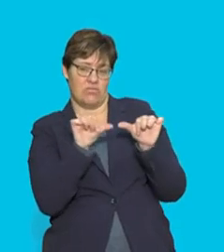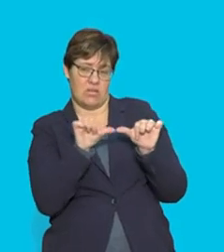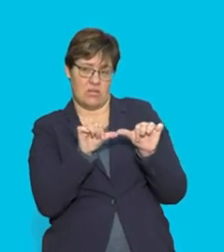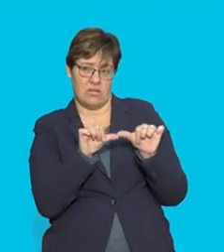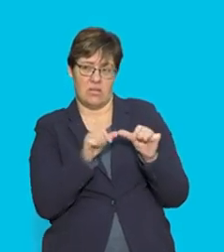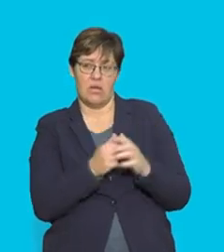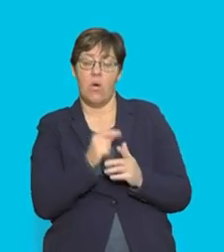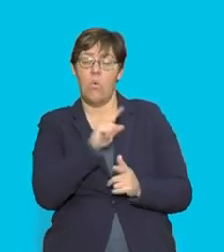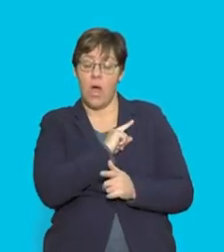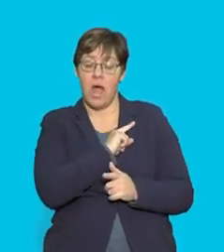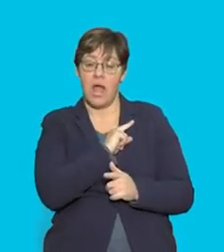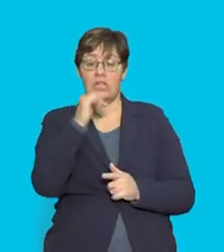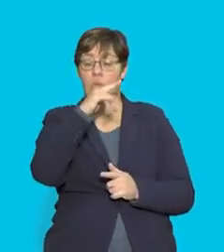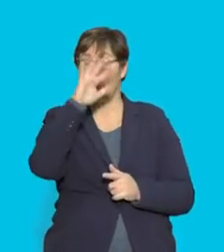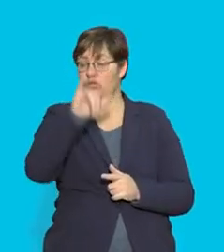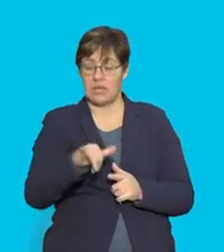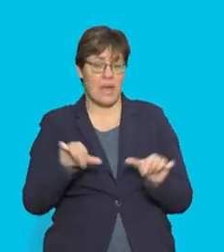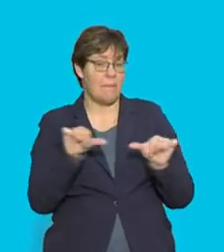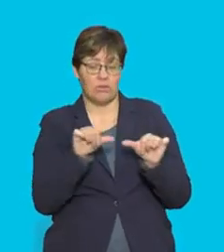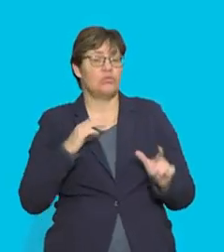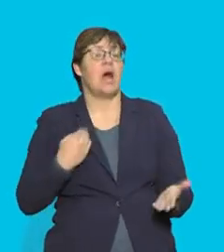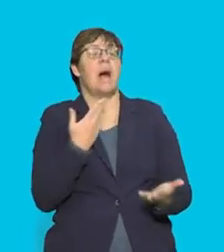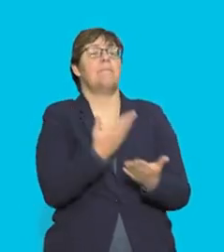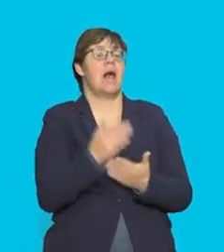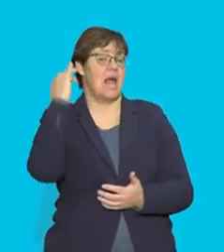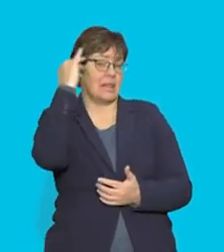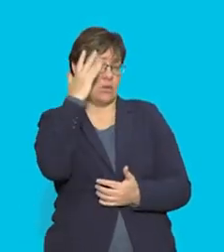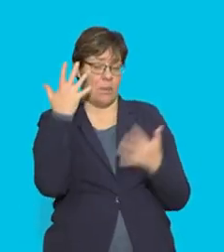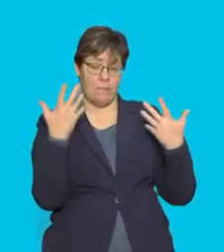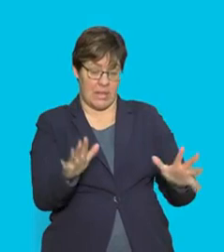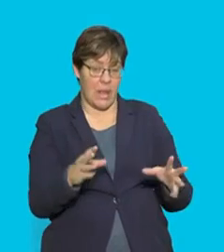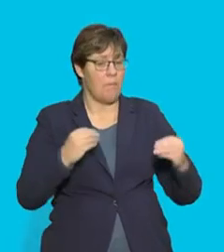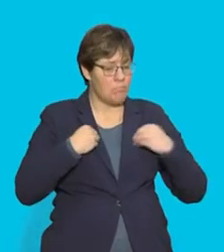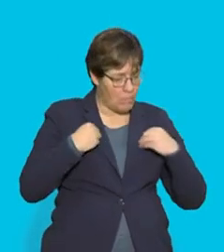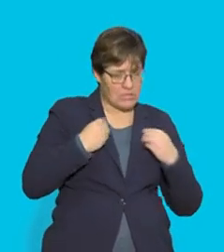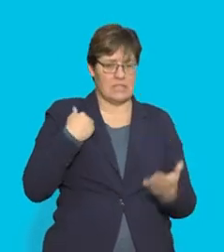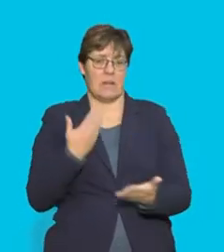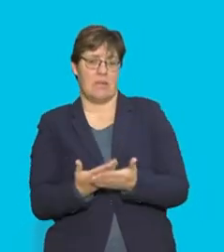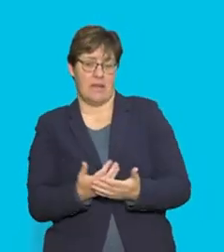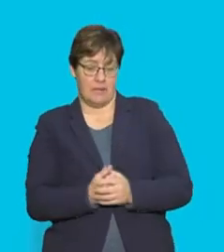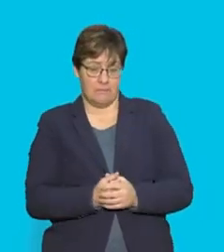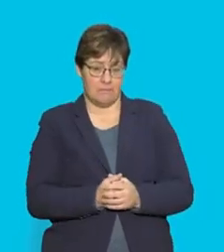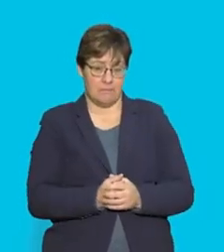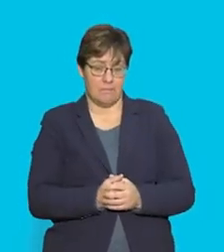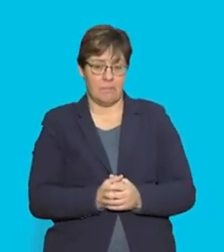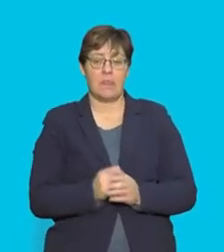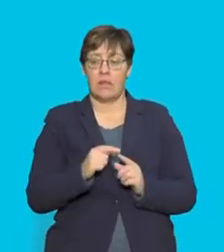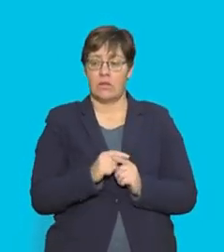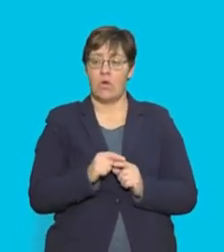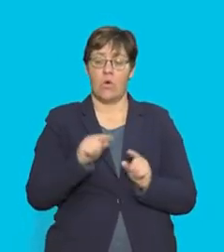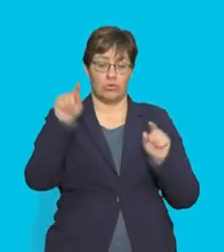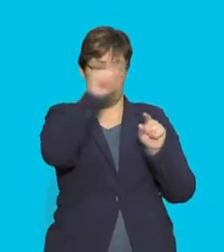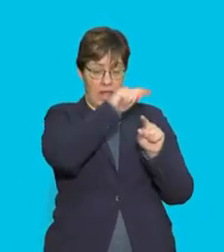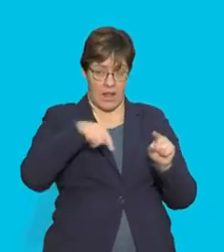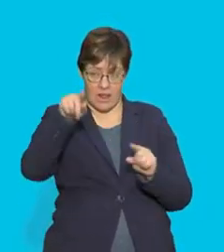to measure. And remember, geometry, we don't measure, we just apply the theorems and the properties. Now I'm going to use